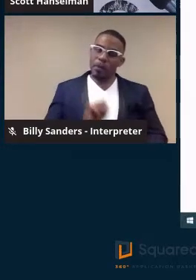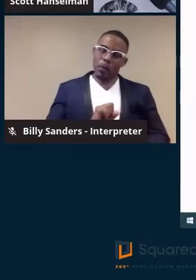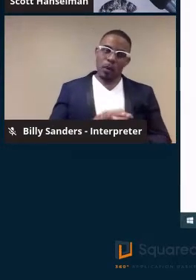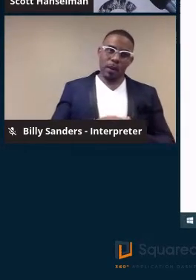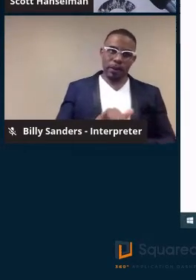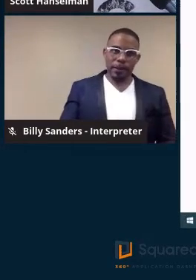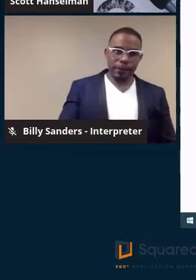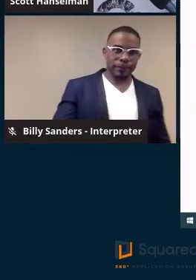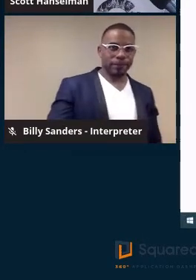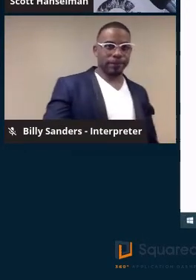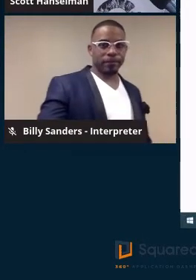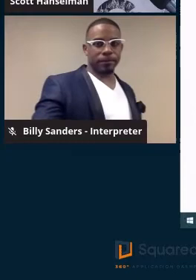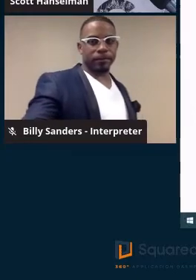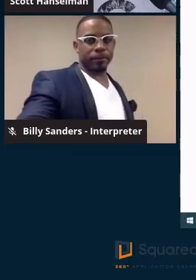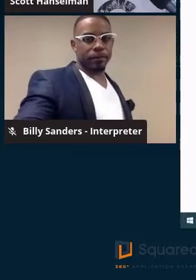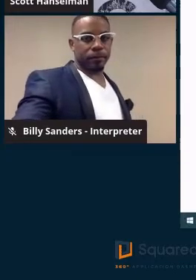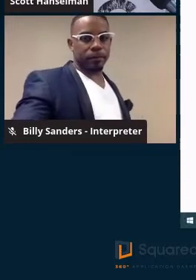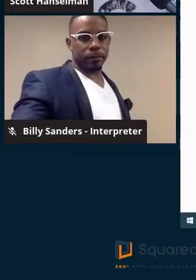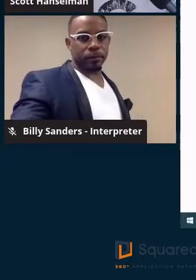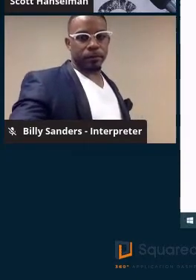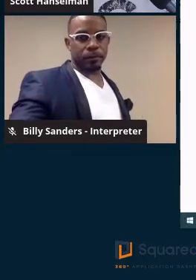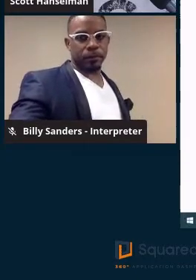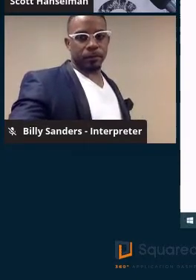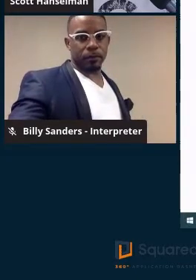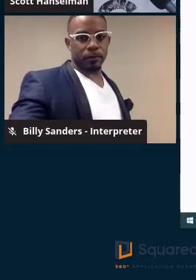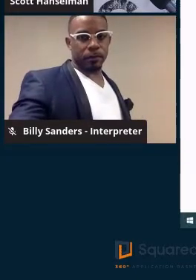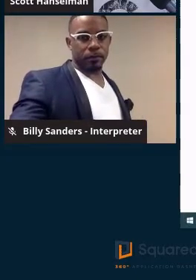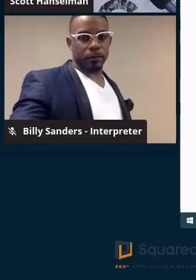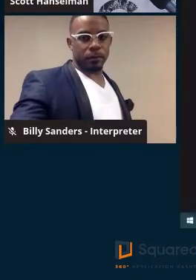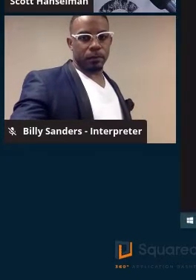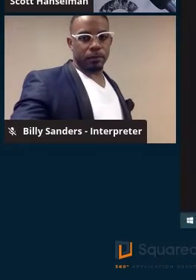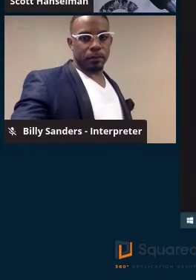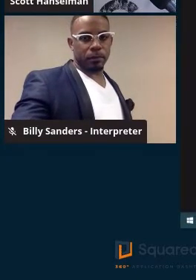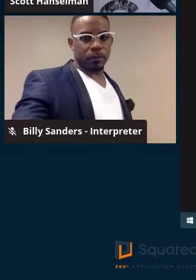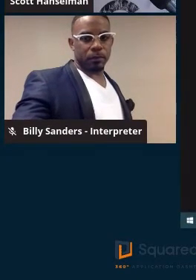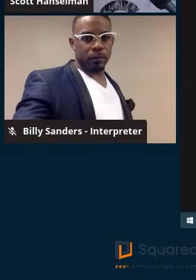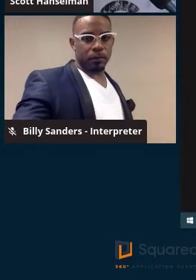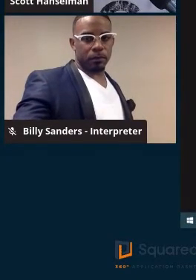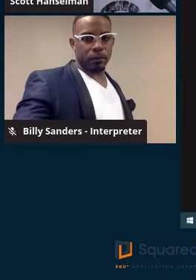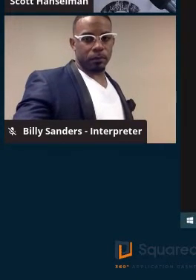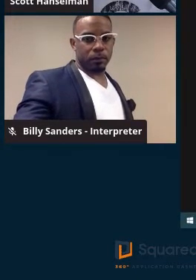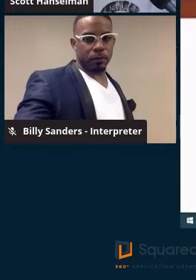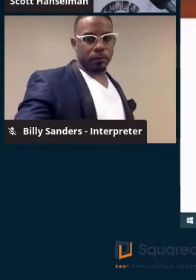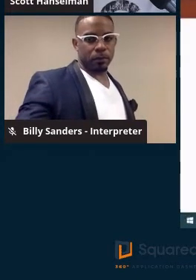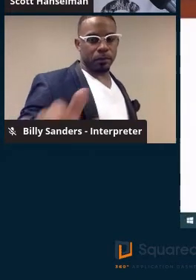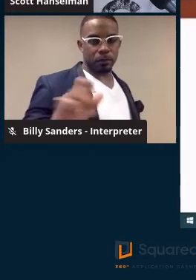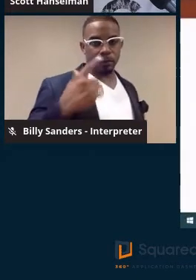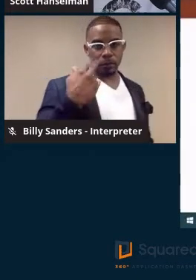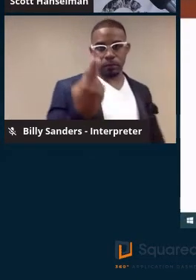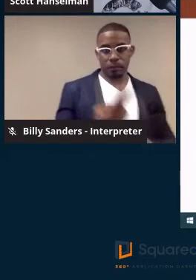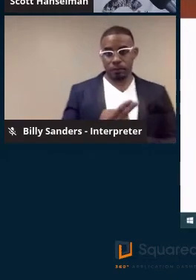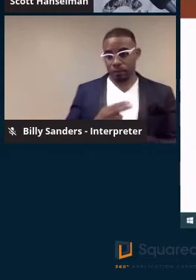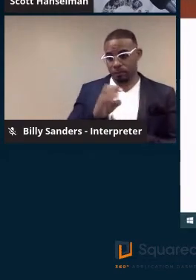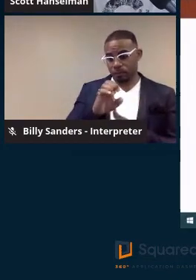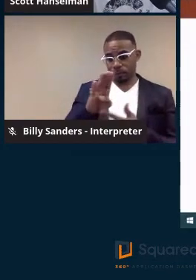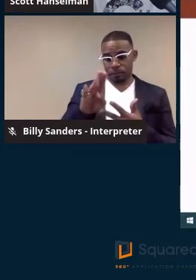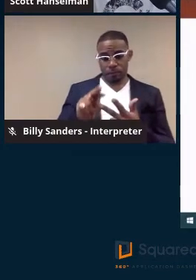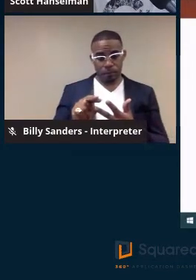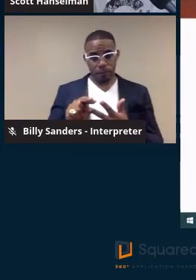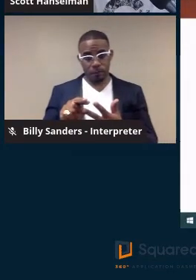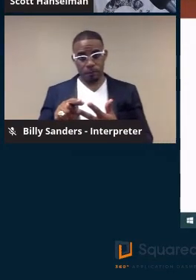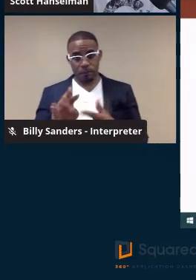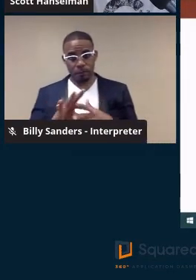that. One other thing I wanted to point out was the benefits of using a CDN,